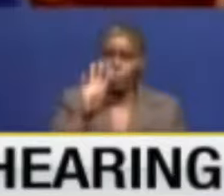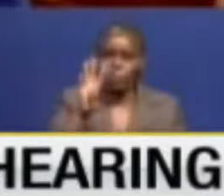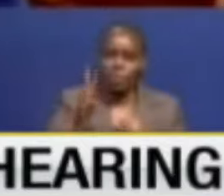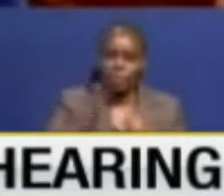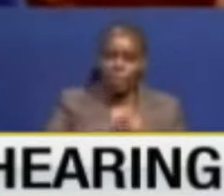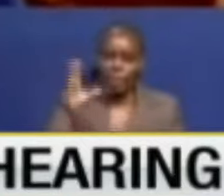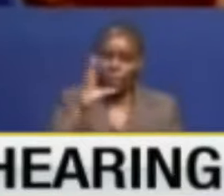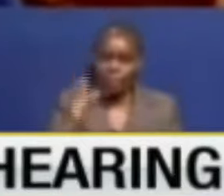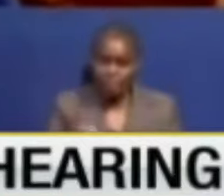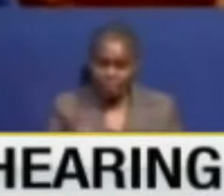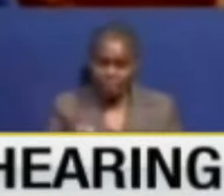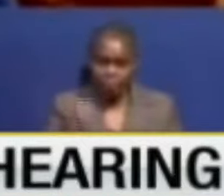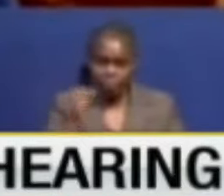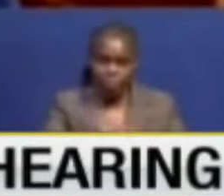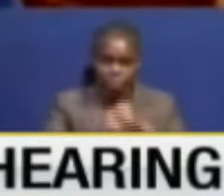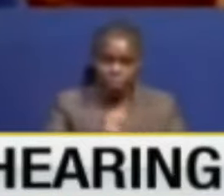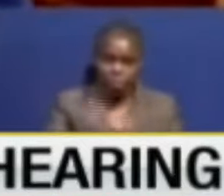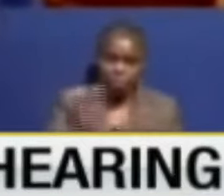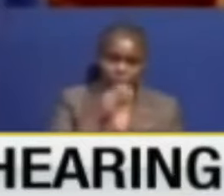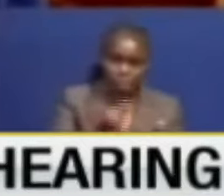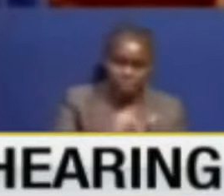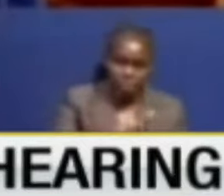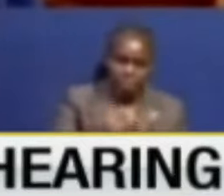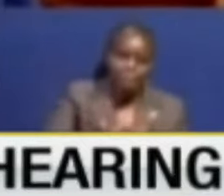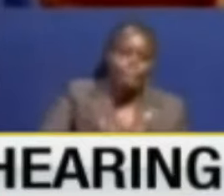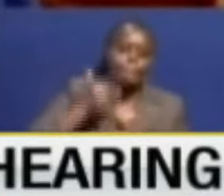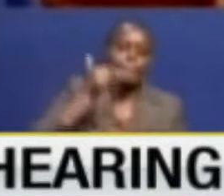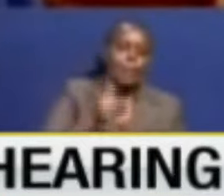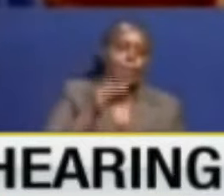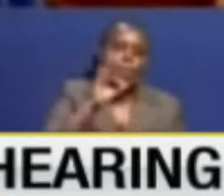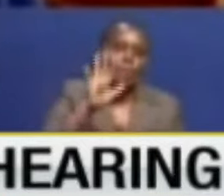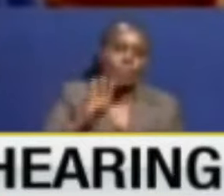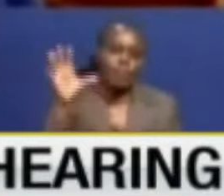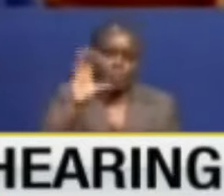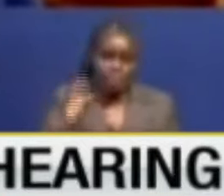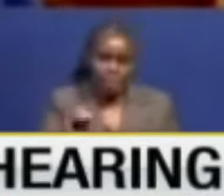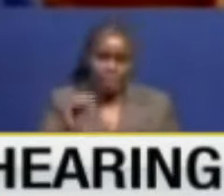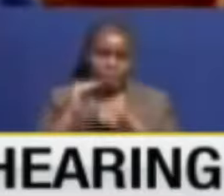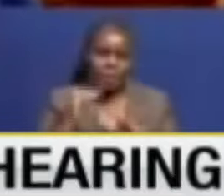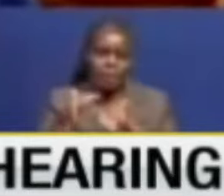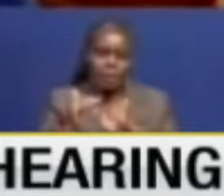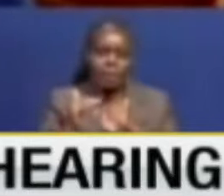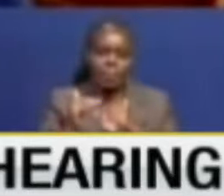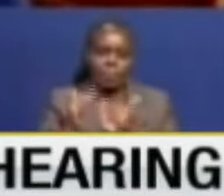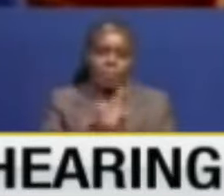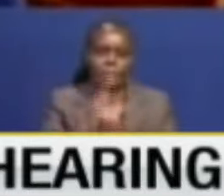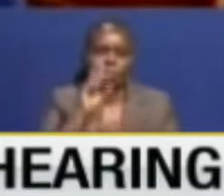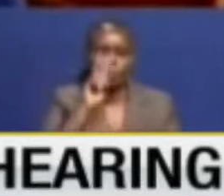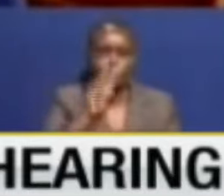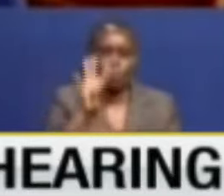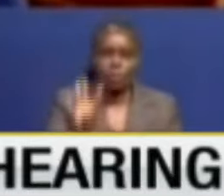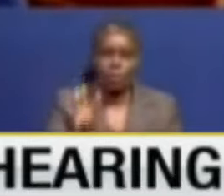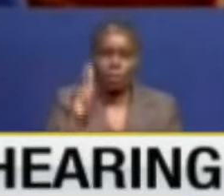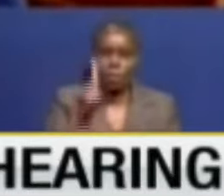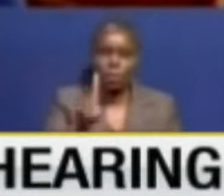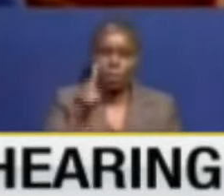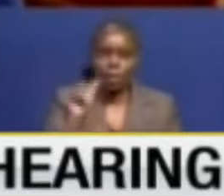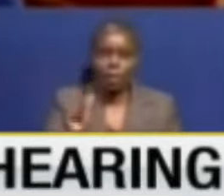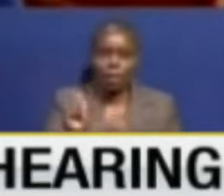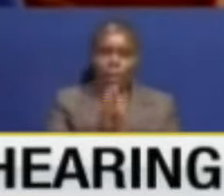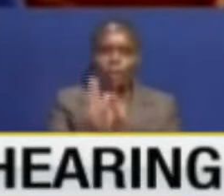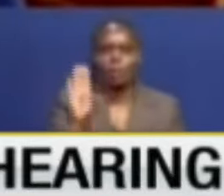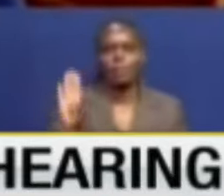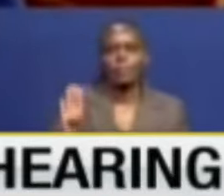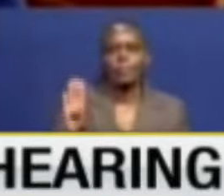annual revenue allocation, far beyond the 35% limit set by Section 25(1)(a) and